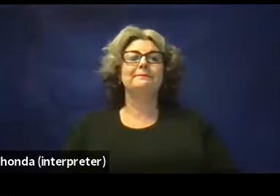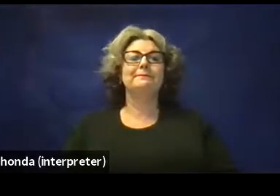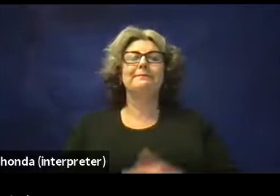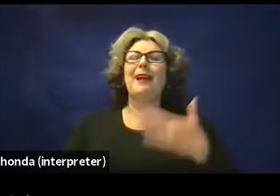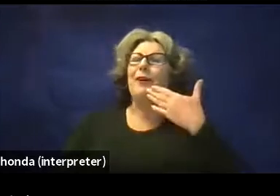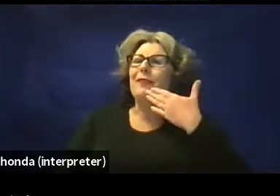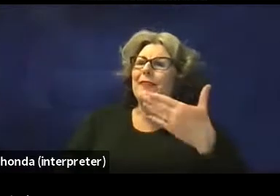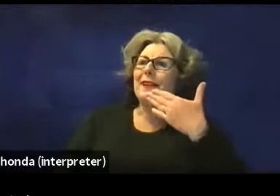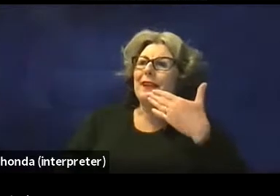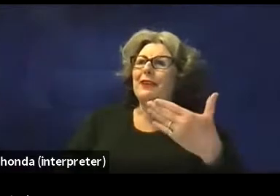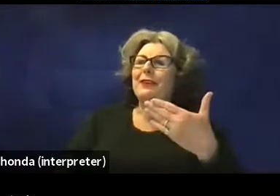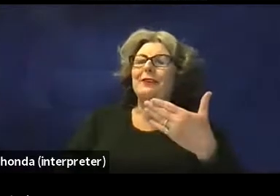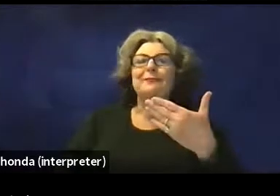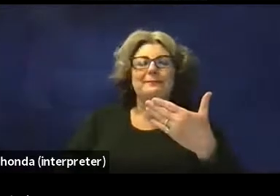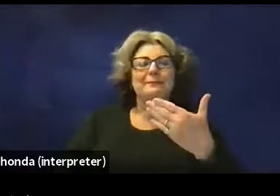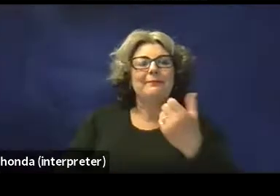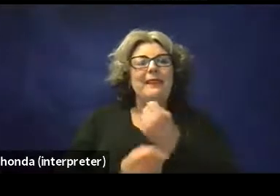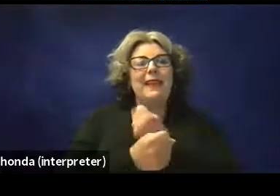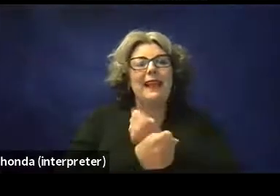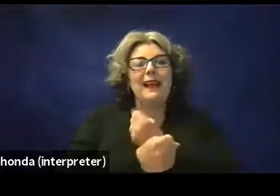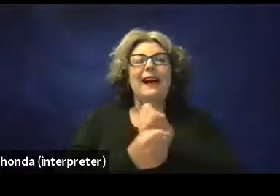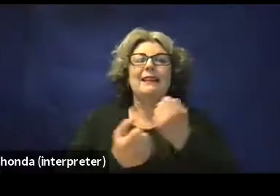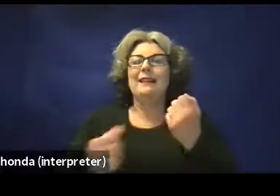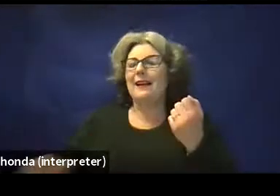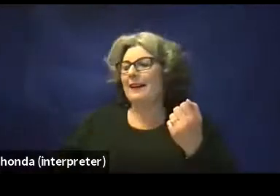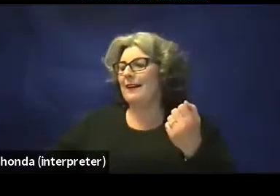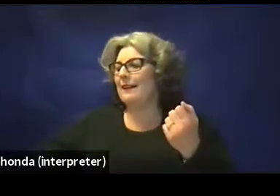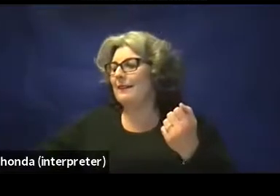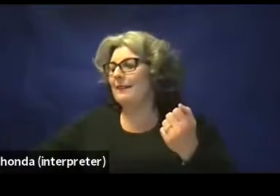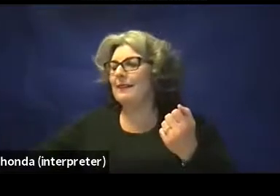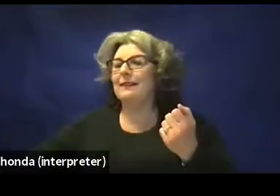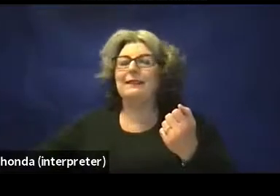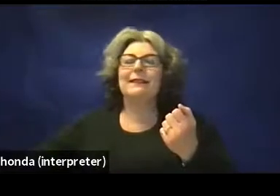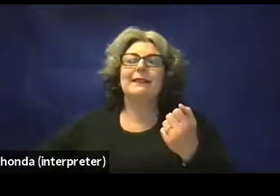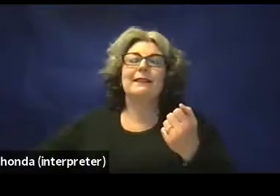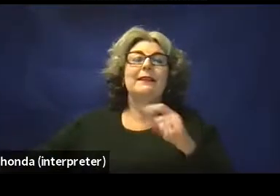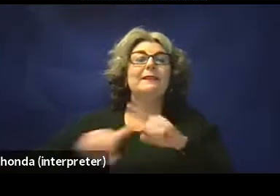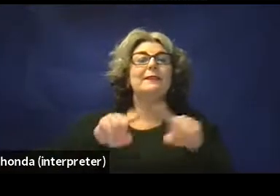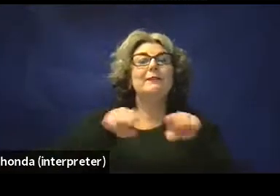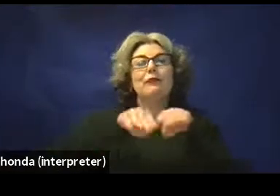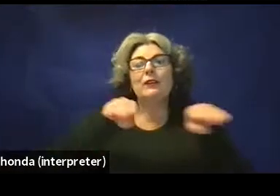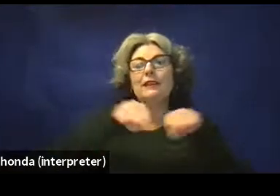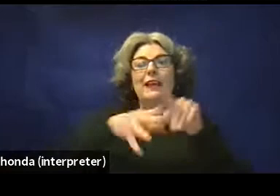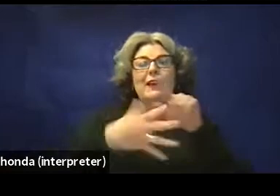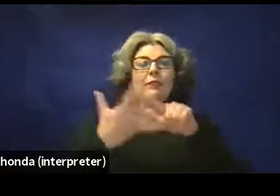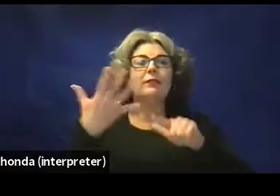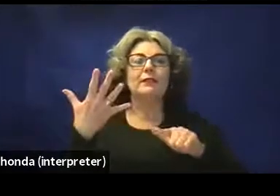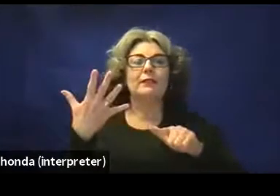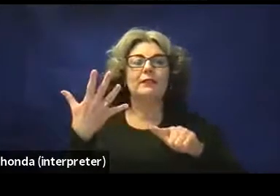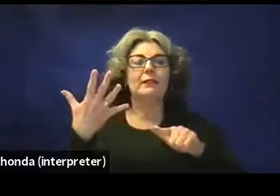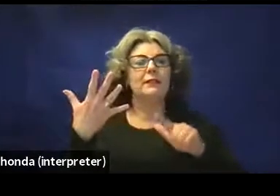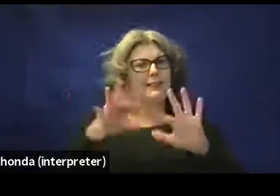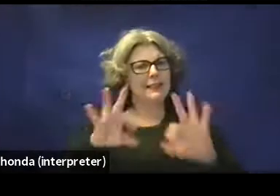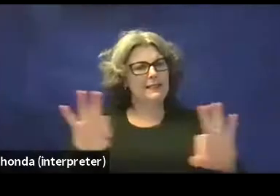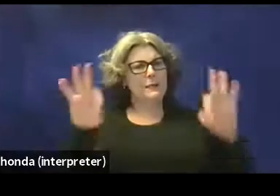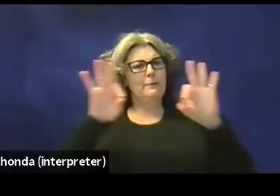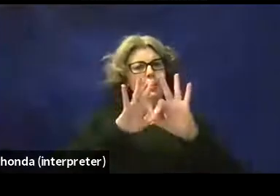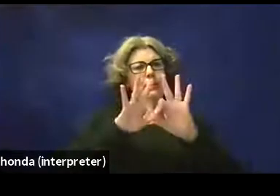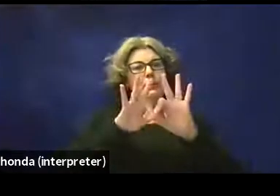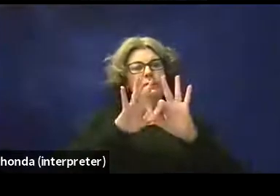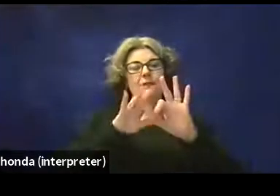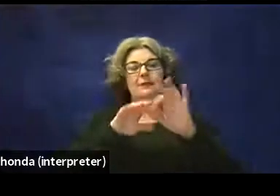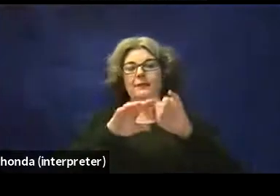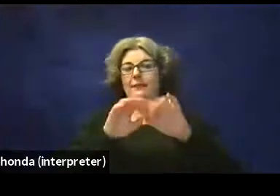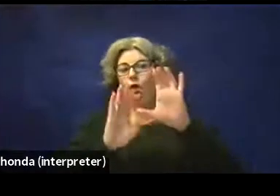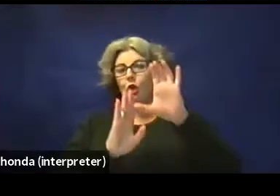Thanks so much. And I love kind of this, like, again, we're looking at all these different axes and different levels here. And I think it's so important to think about these